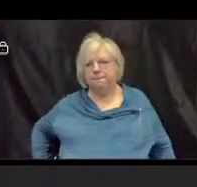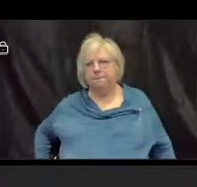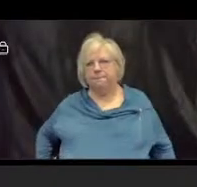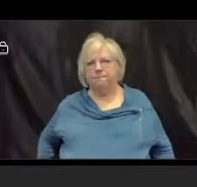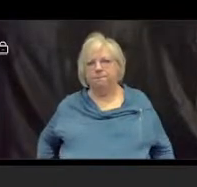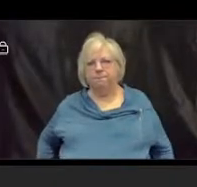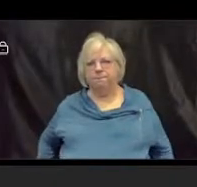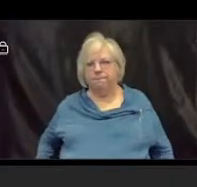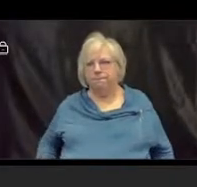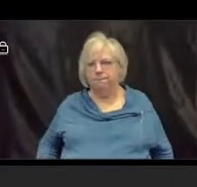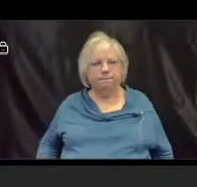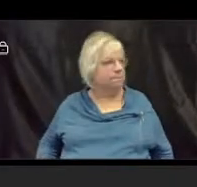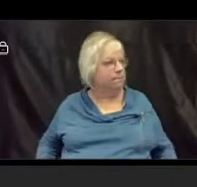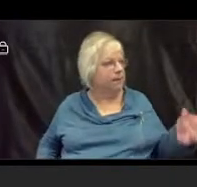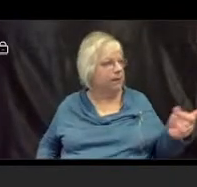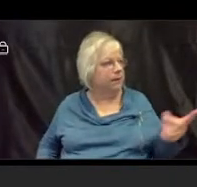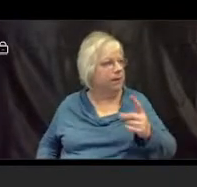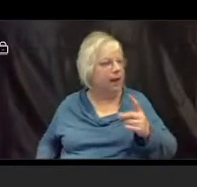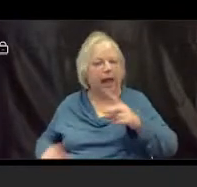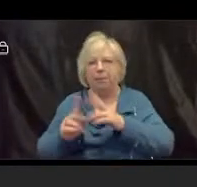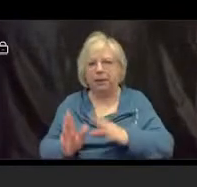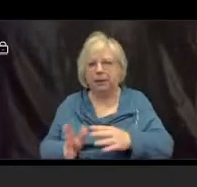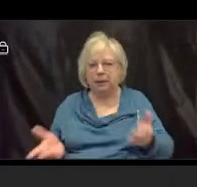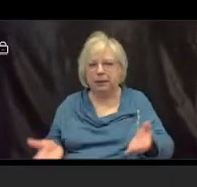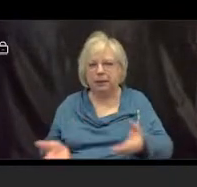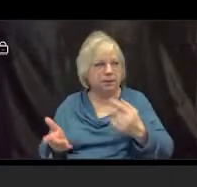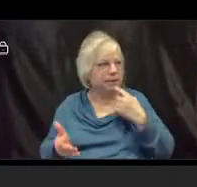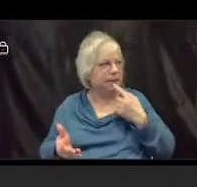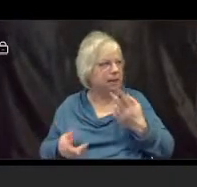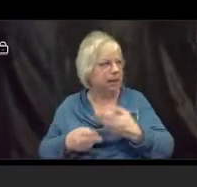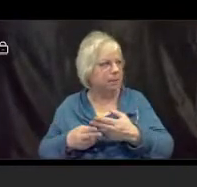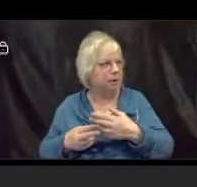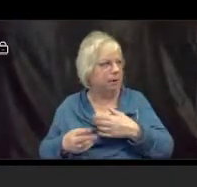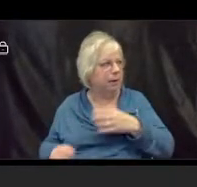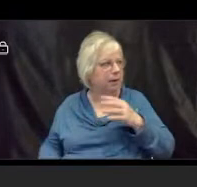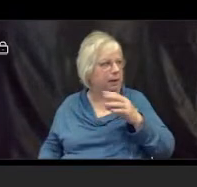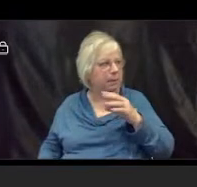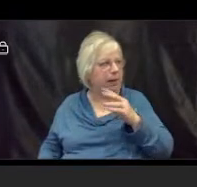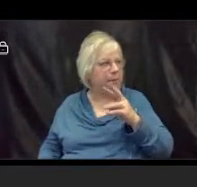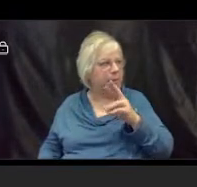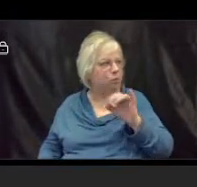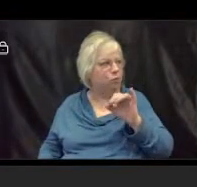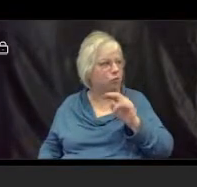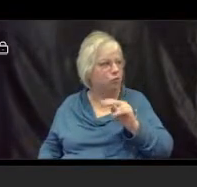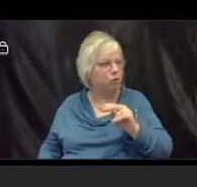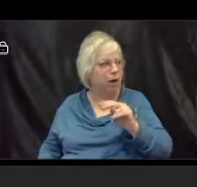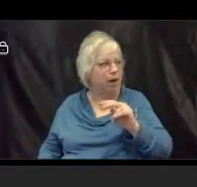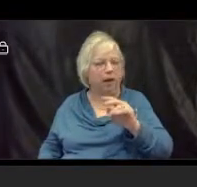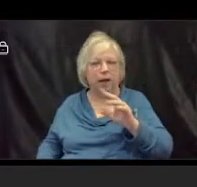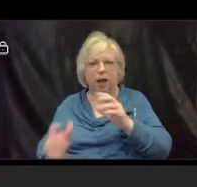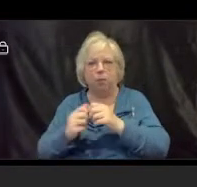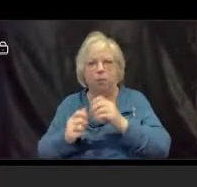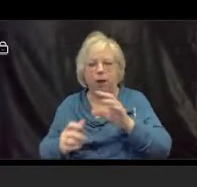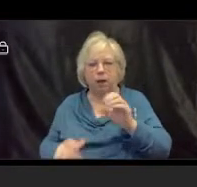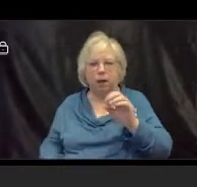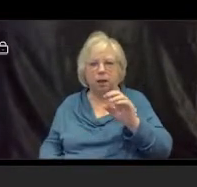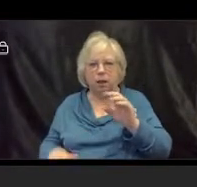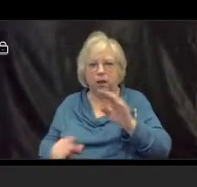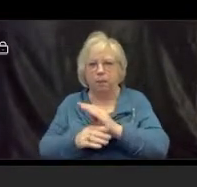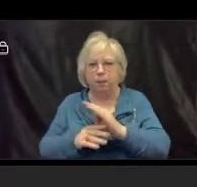You can state your name and address us. Hello, my name is Brian Winstead. I'm a commercial broker